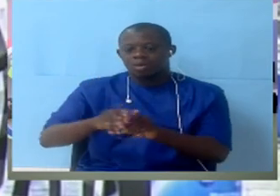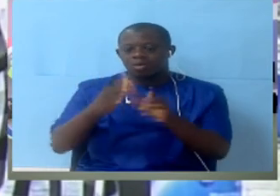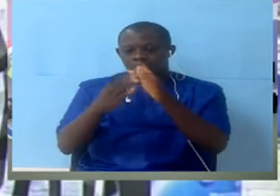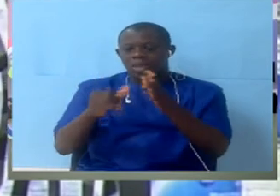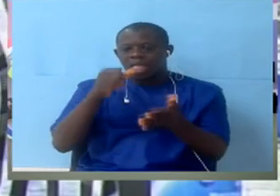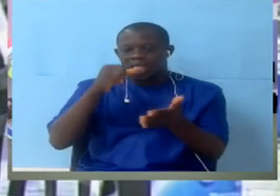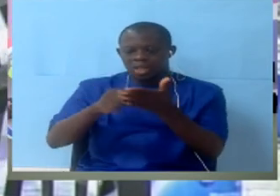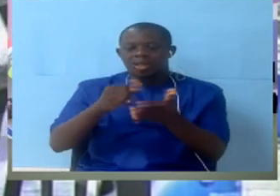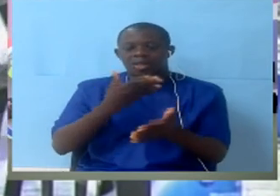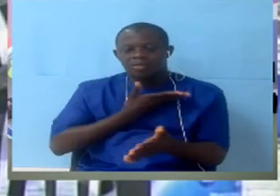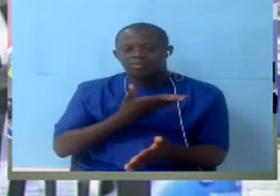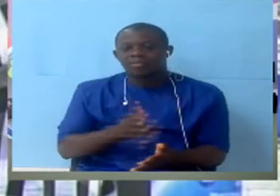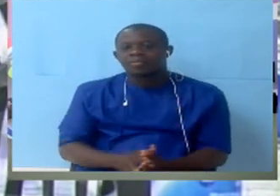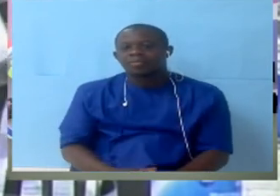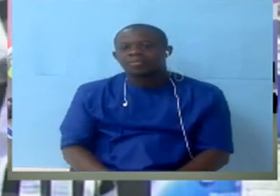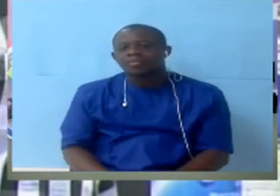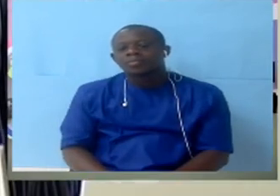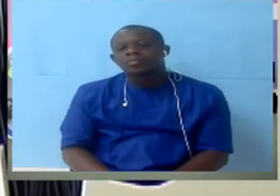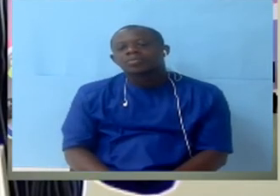letters